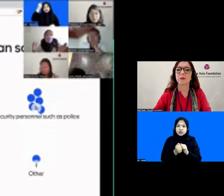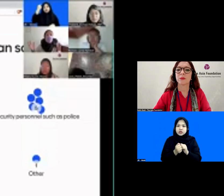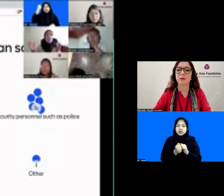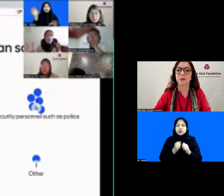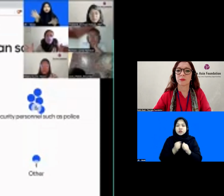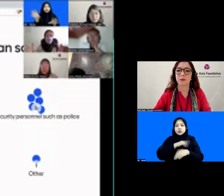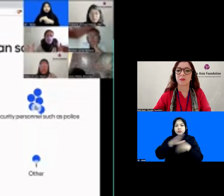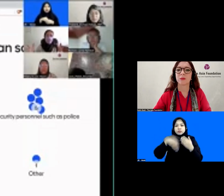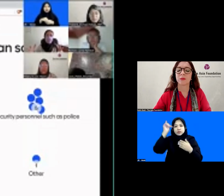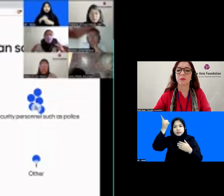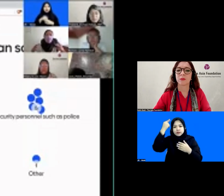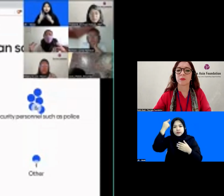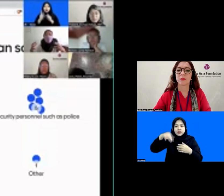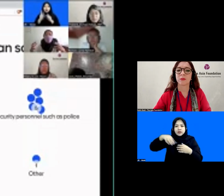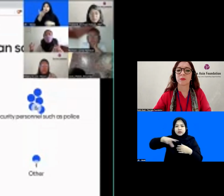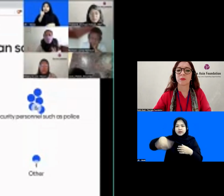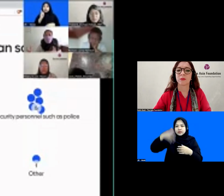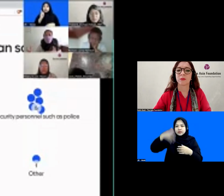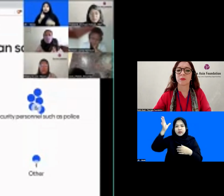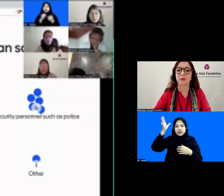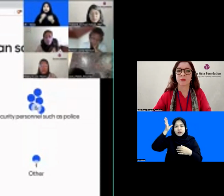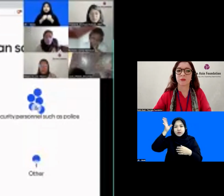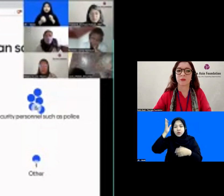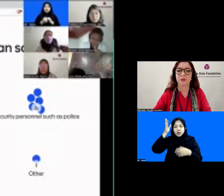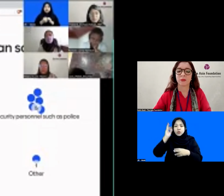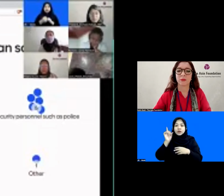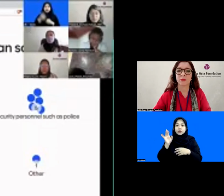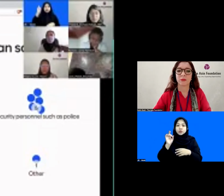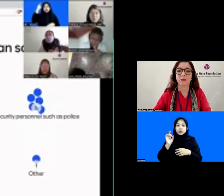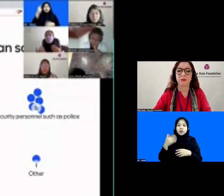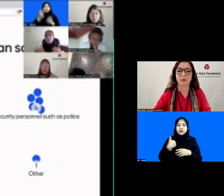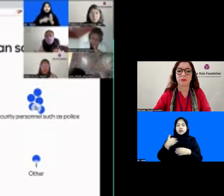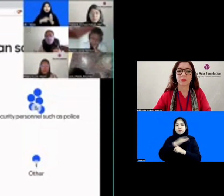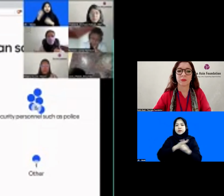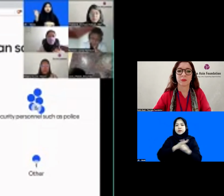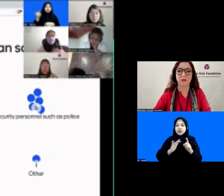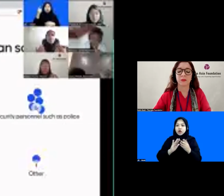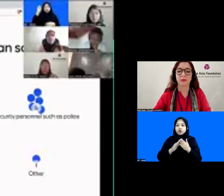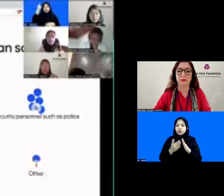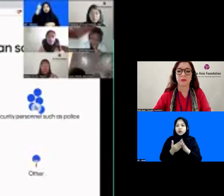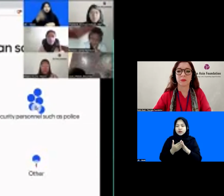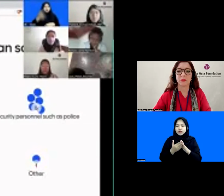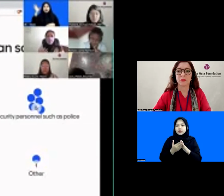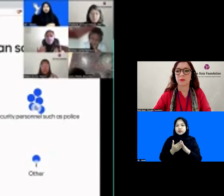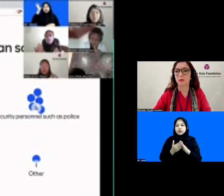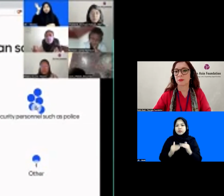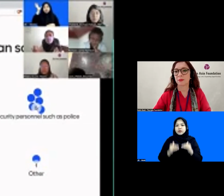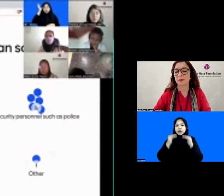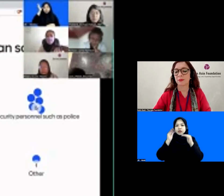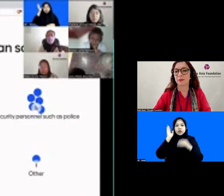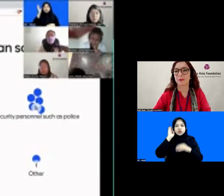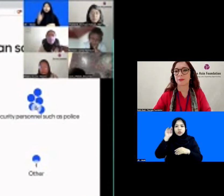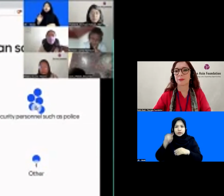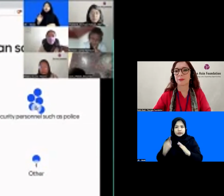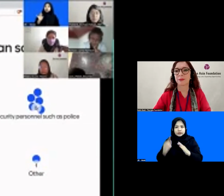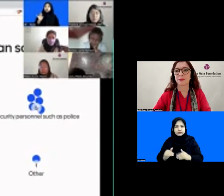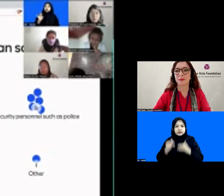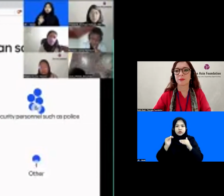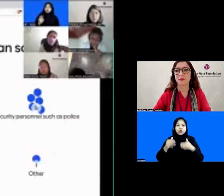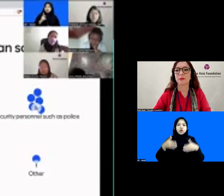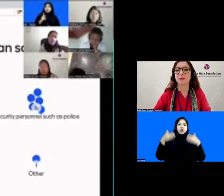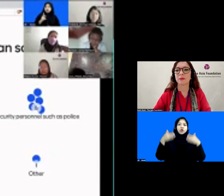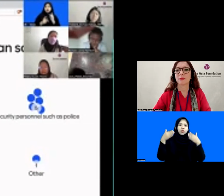and city government will not be able to know unless there is like community members or city residents that raise up the issue. And especially